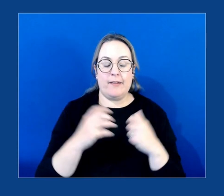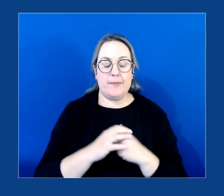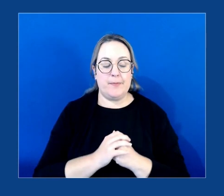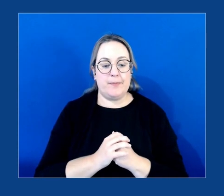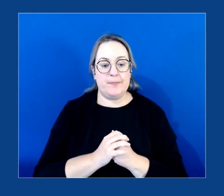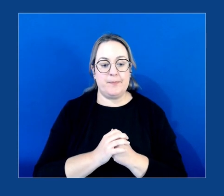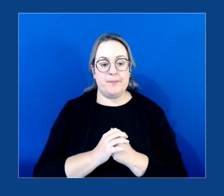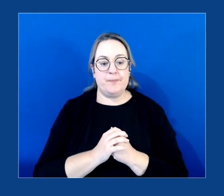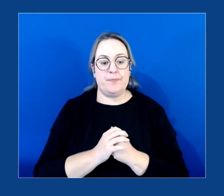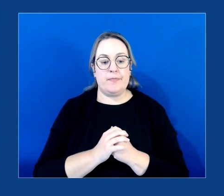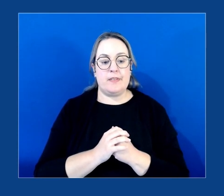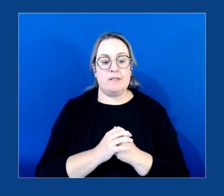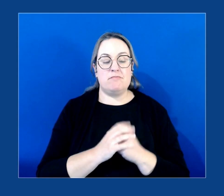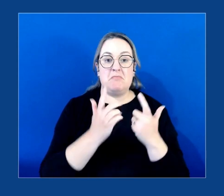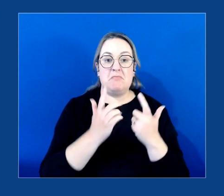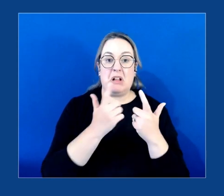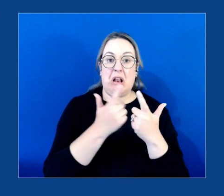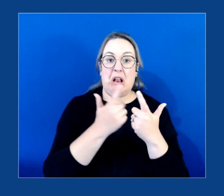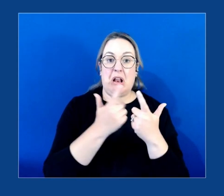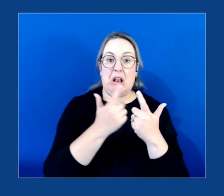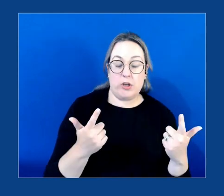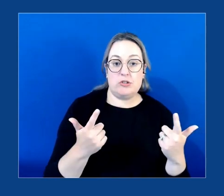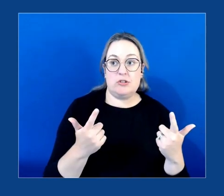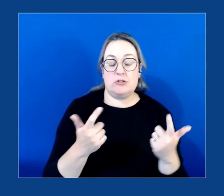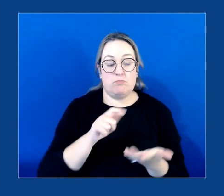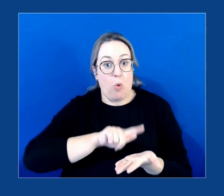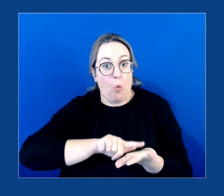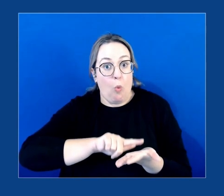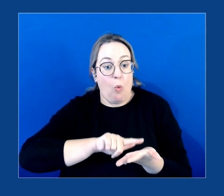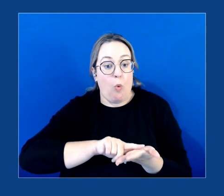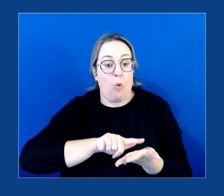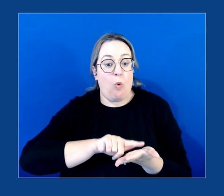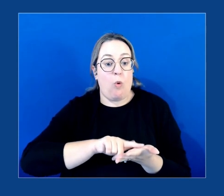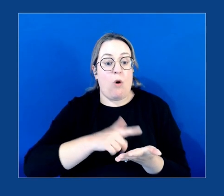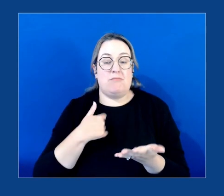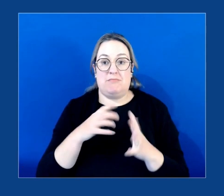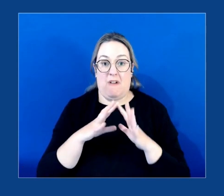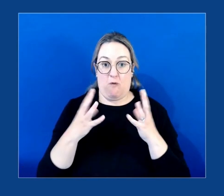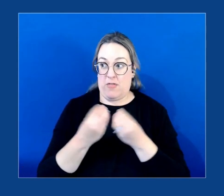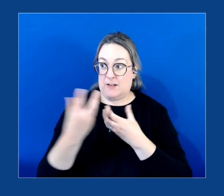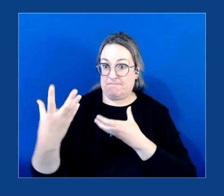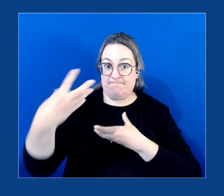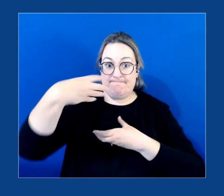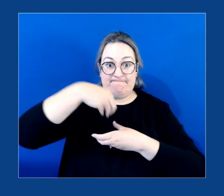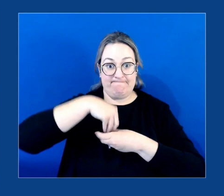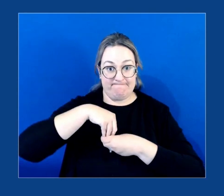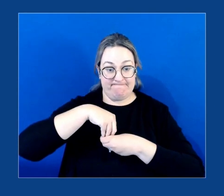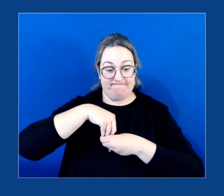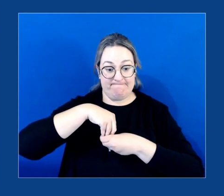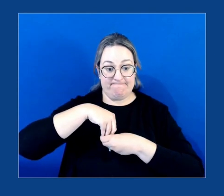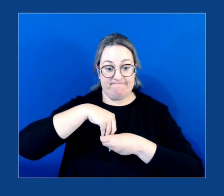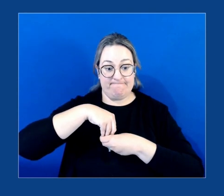ceremony, language, and skin names. They all look broad in a